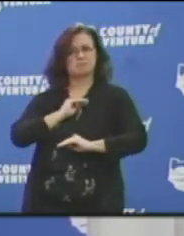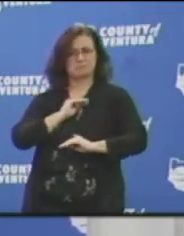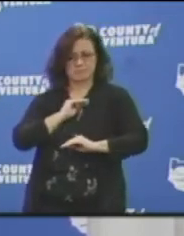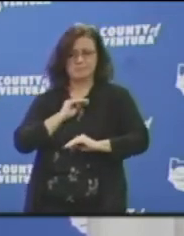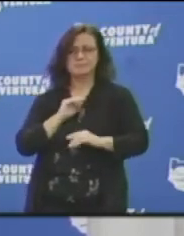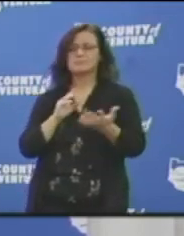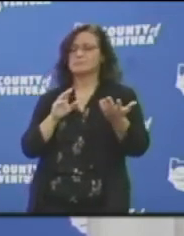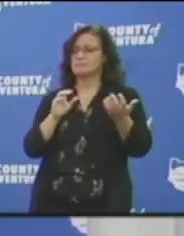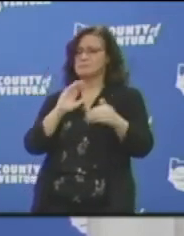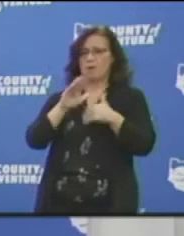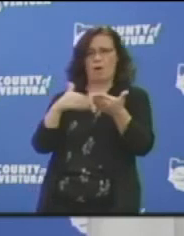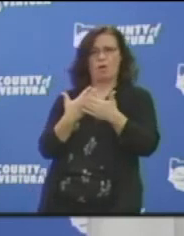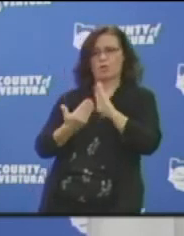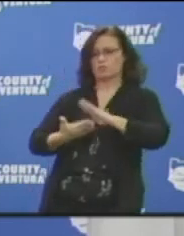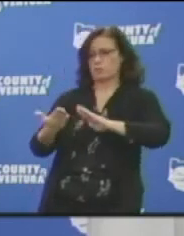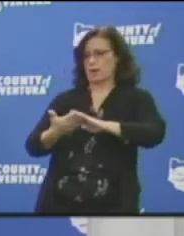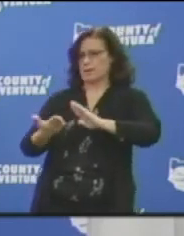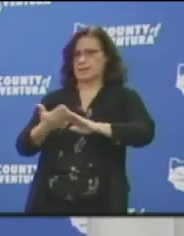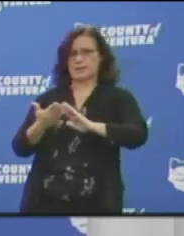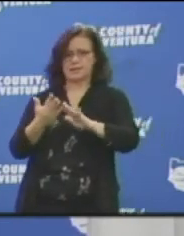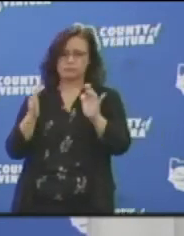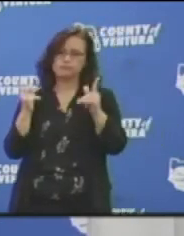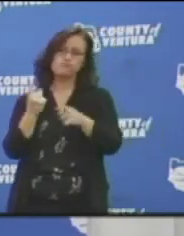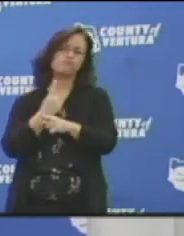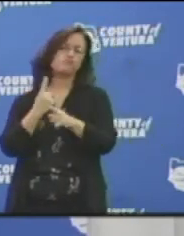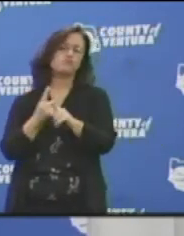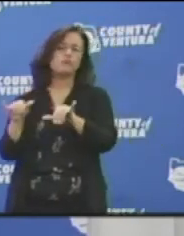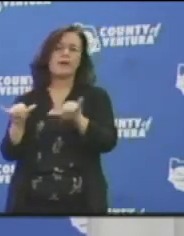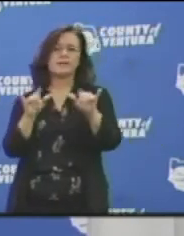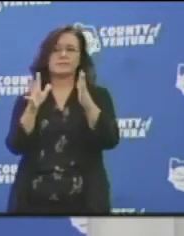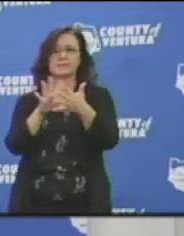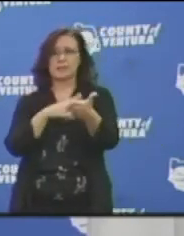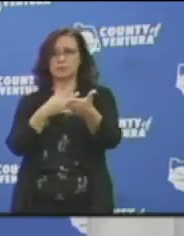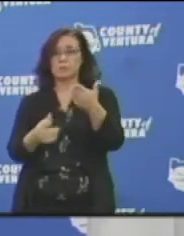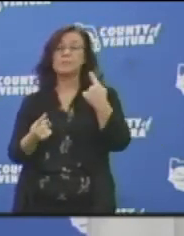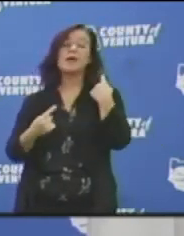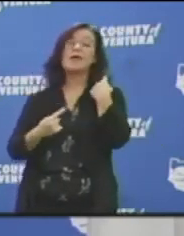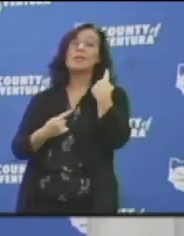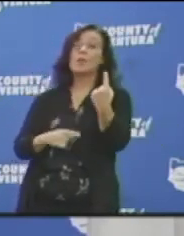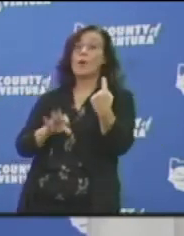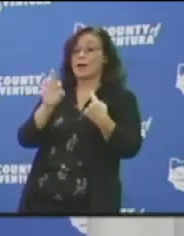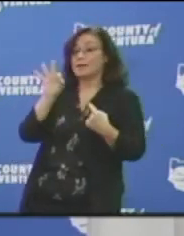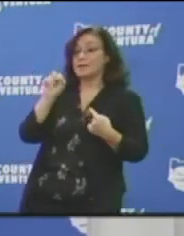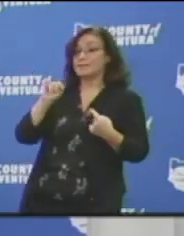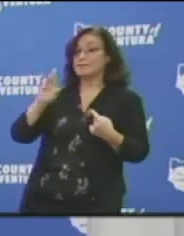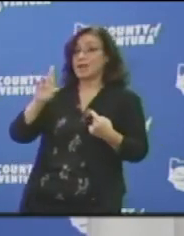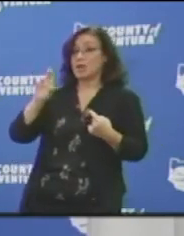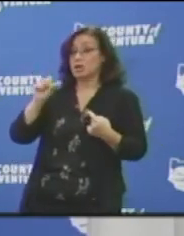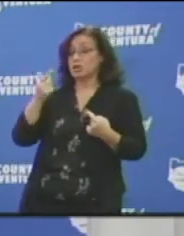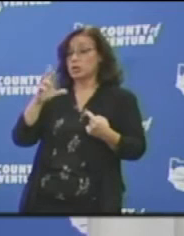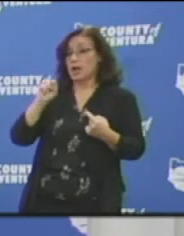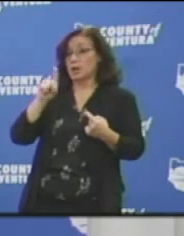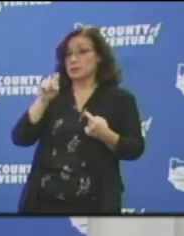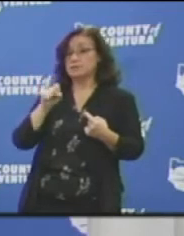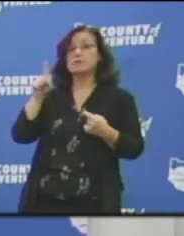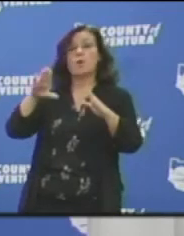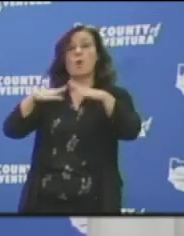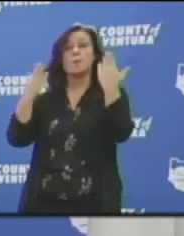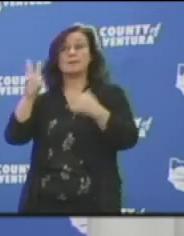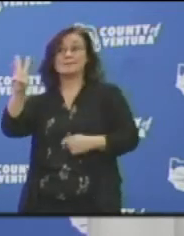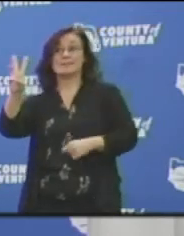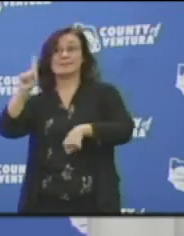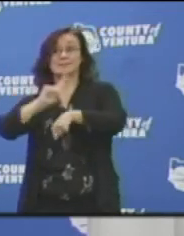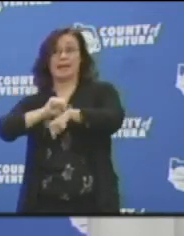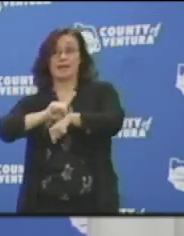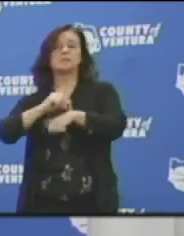scheduled. The only exception is with the county fairgrounds is open 6 days, with Wednesday being